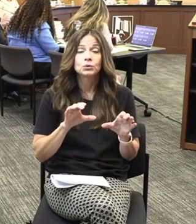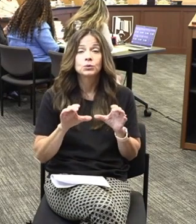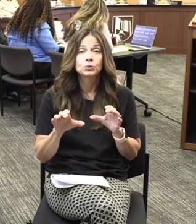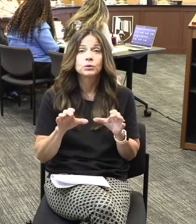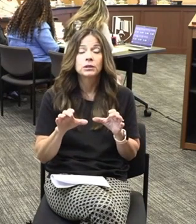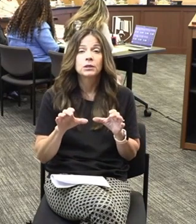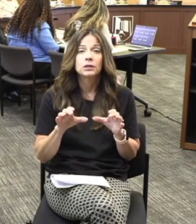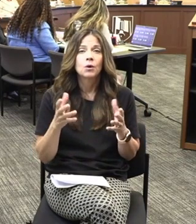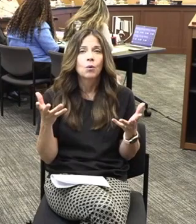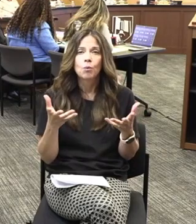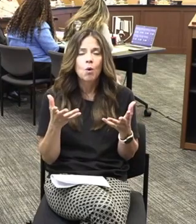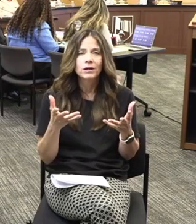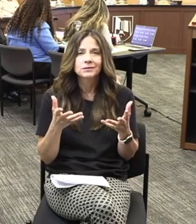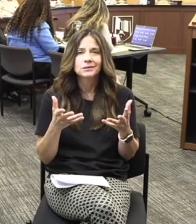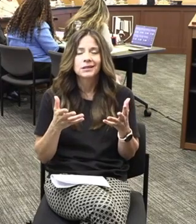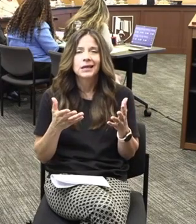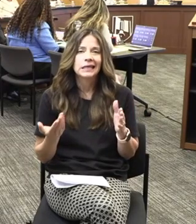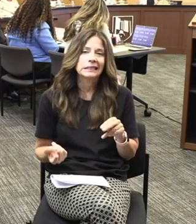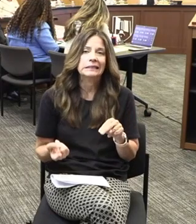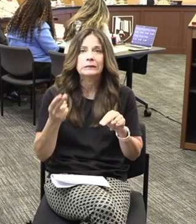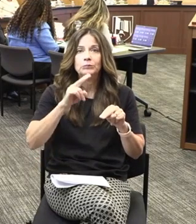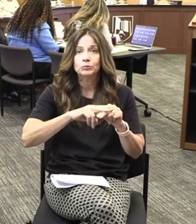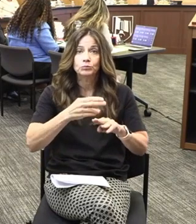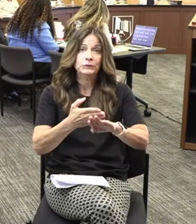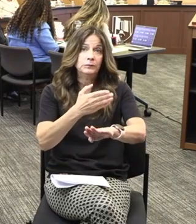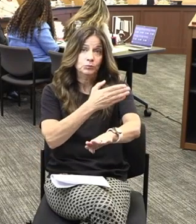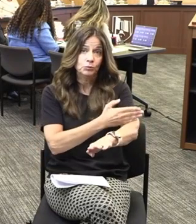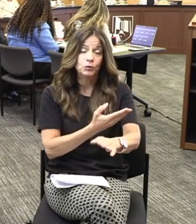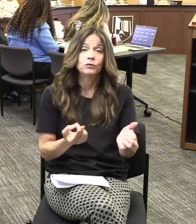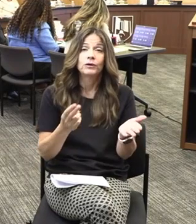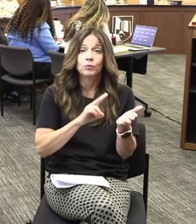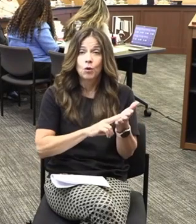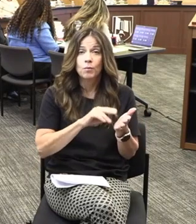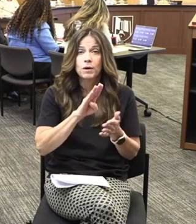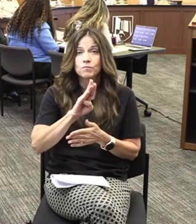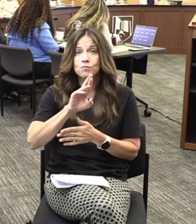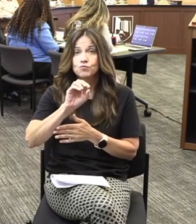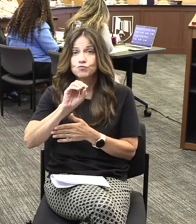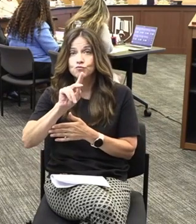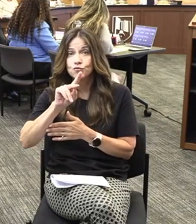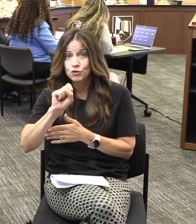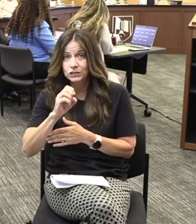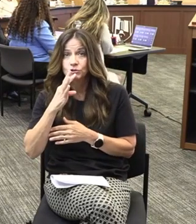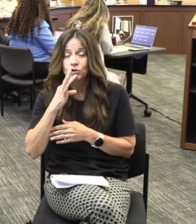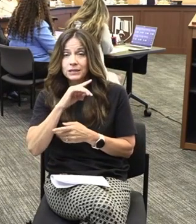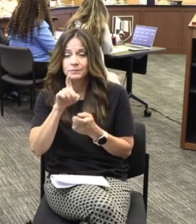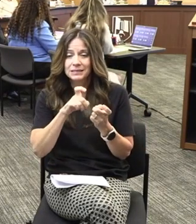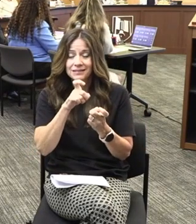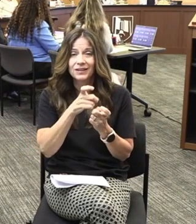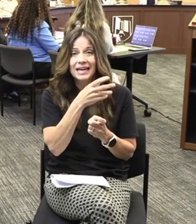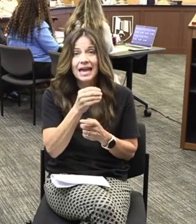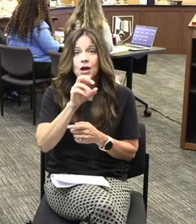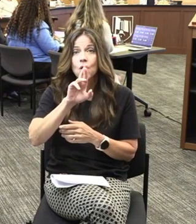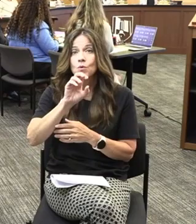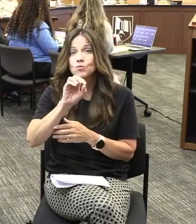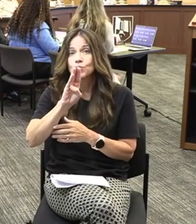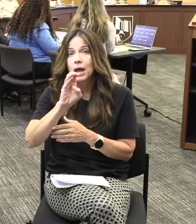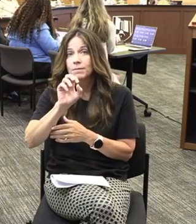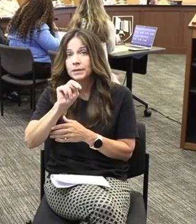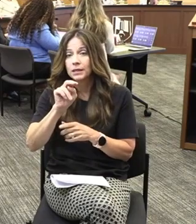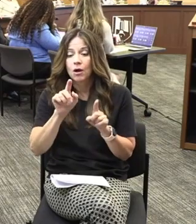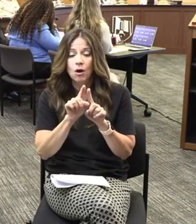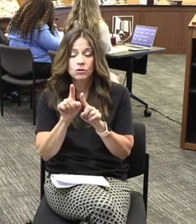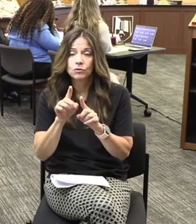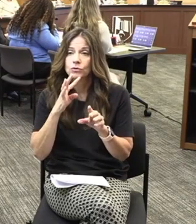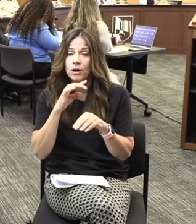to drive enrollment, and a lot of what Dr. Brooks talked about specifically, and actually Robin combined,